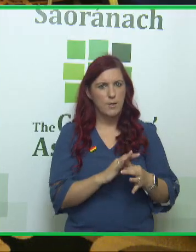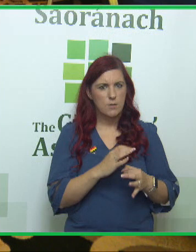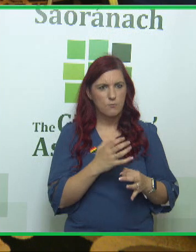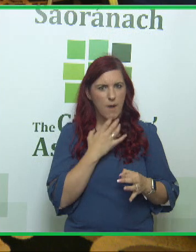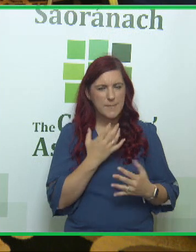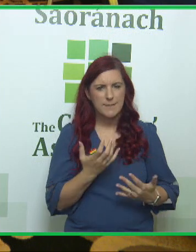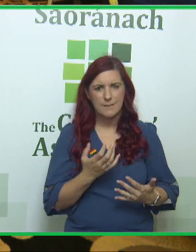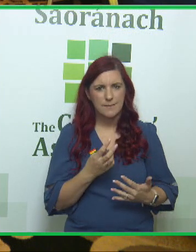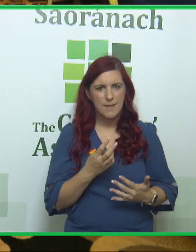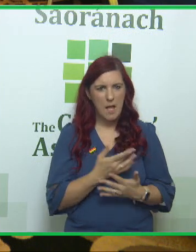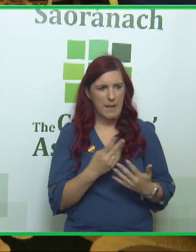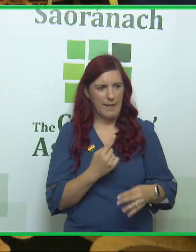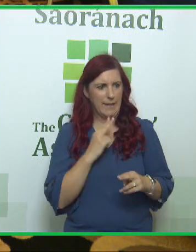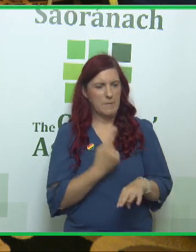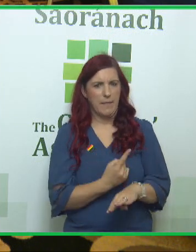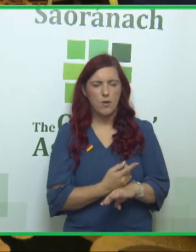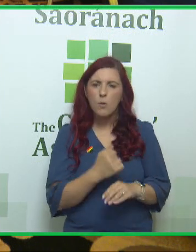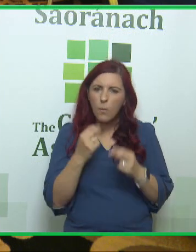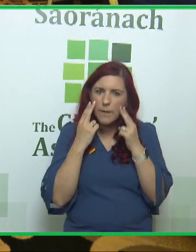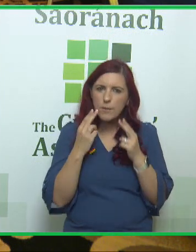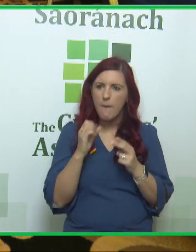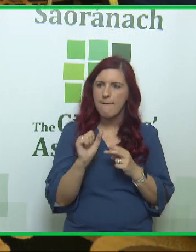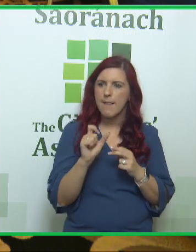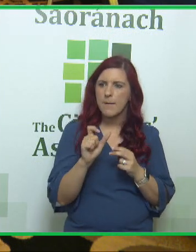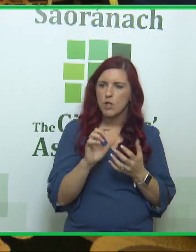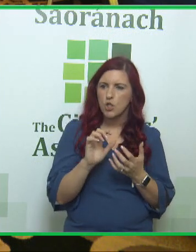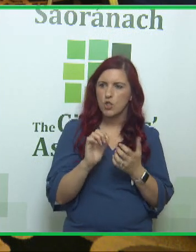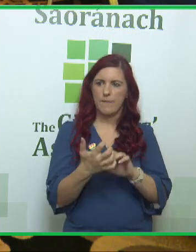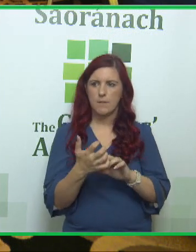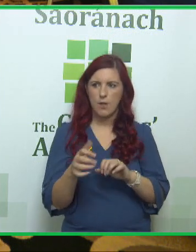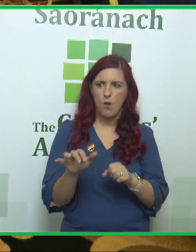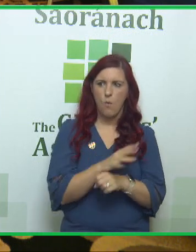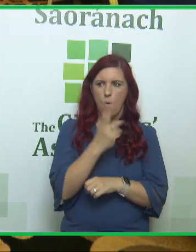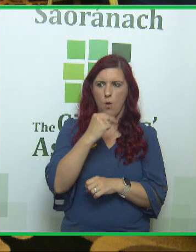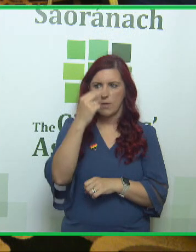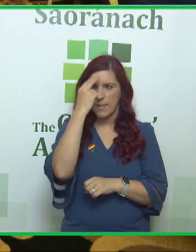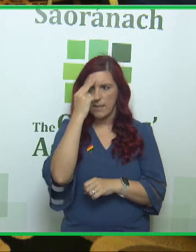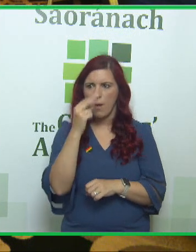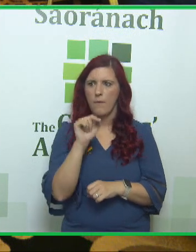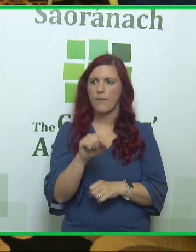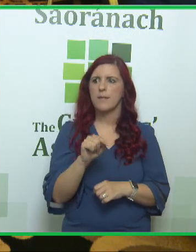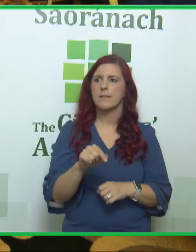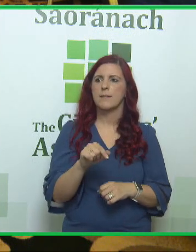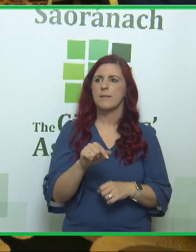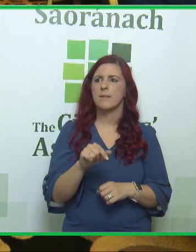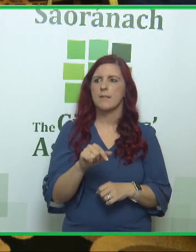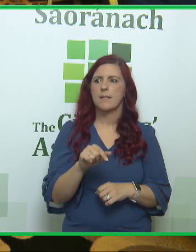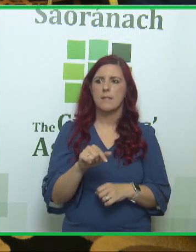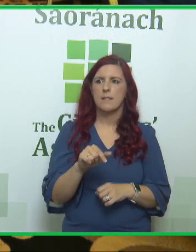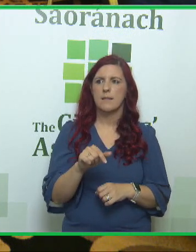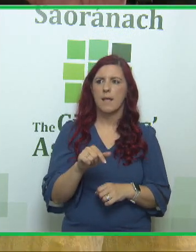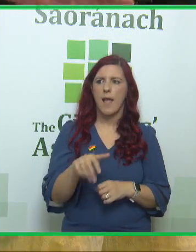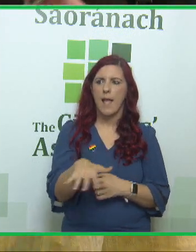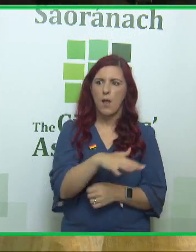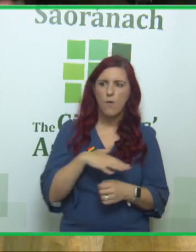there needs to be a shift in our whole understanding of this field of drug and alcohol